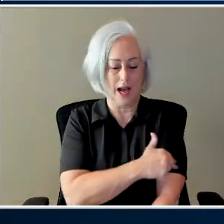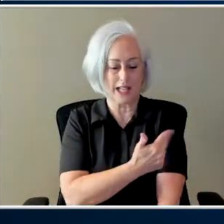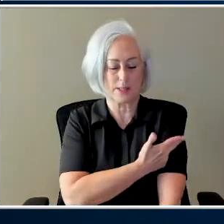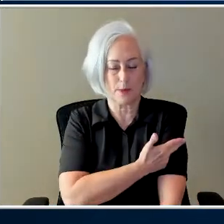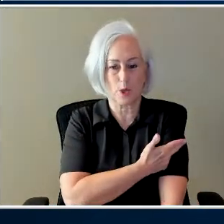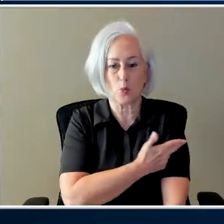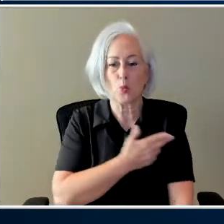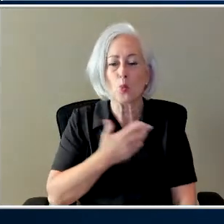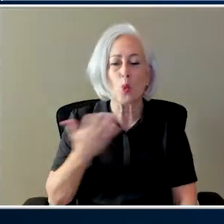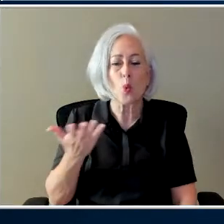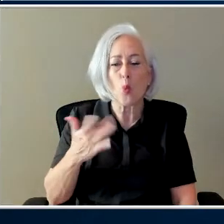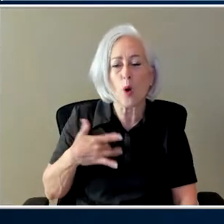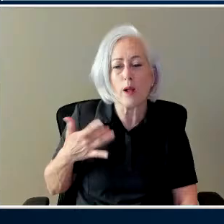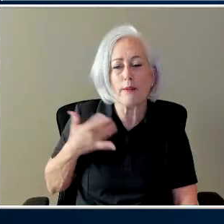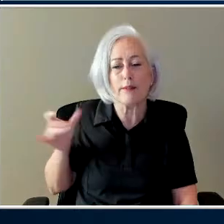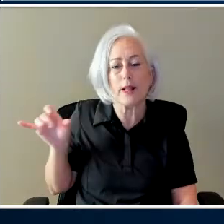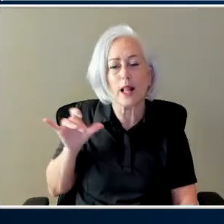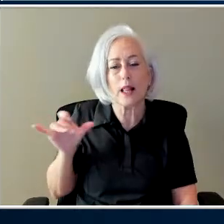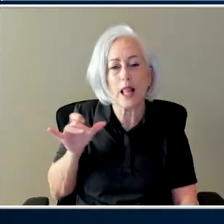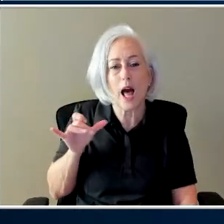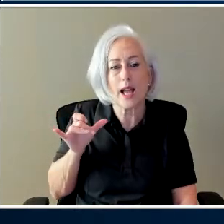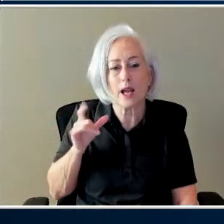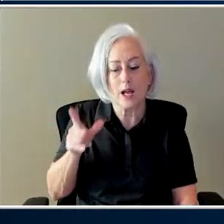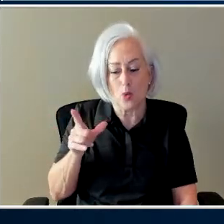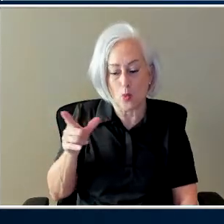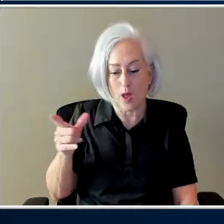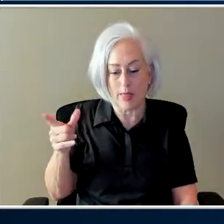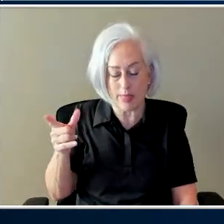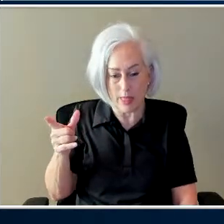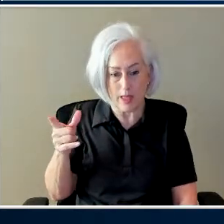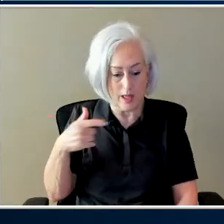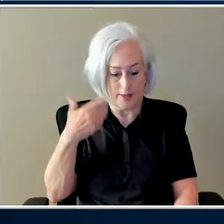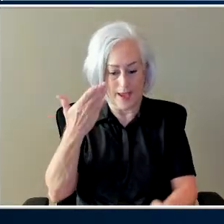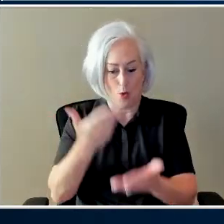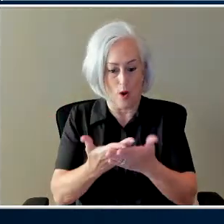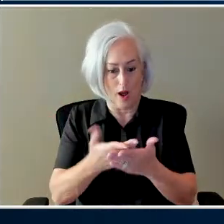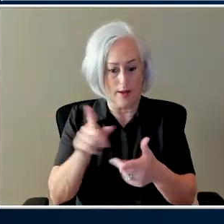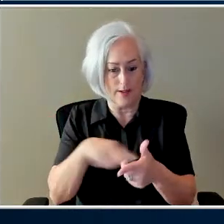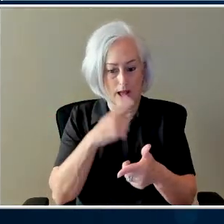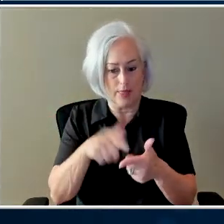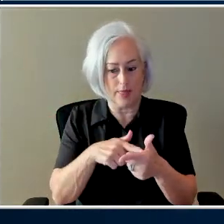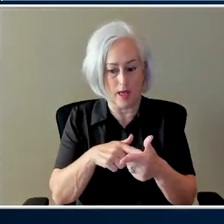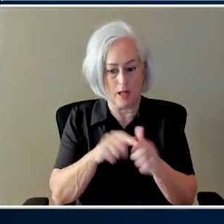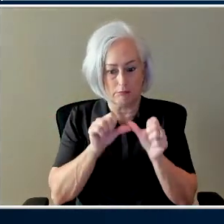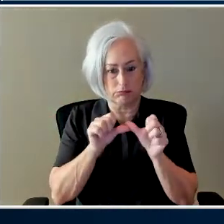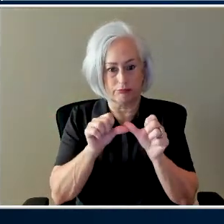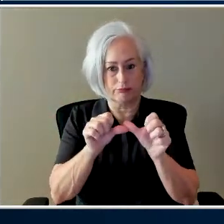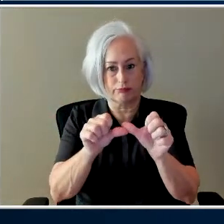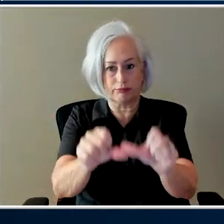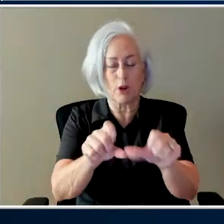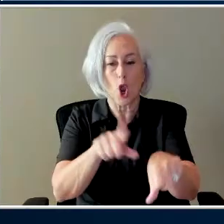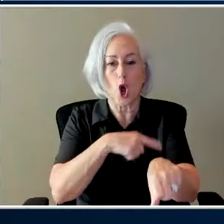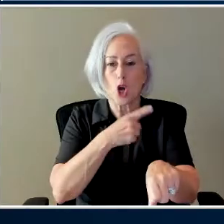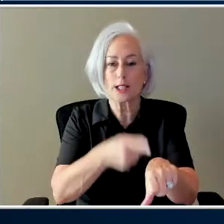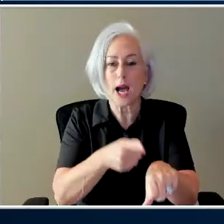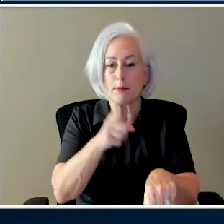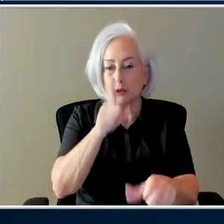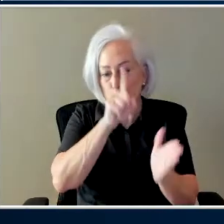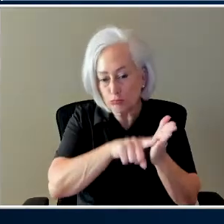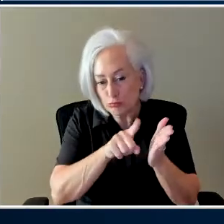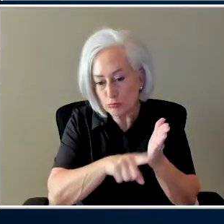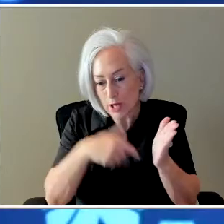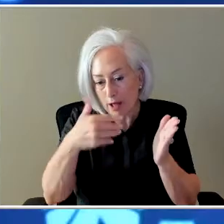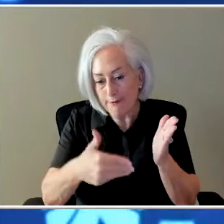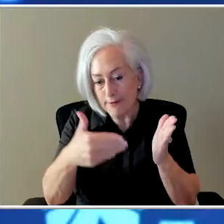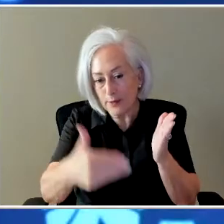somebody and then they're kind of on their way and they're here for so long? Do you continue to check in and see how a patient like Kurt's doing? Yeah, it's